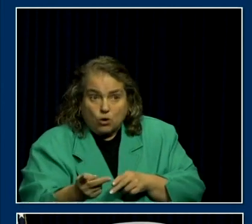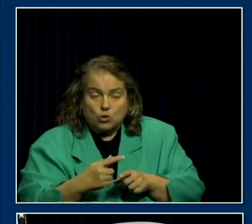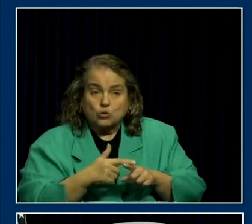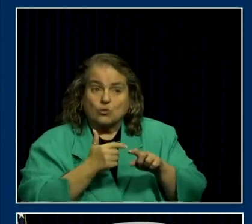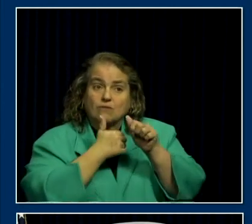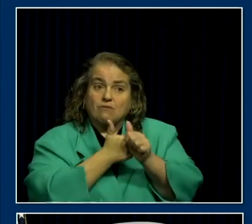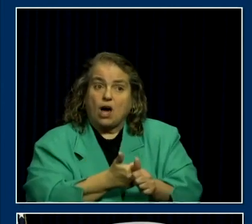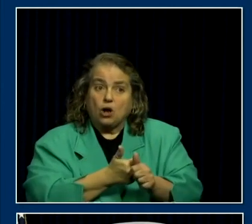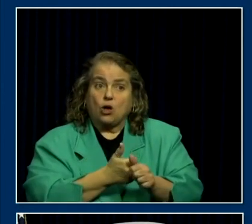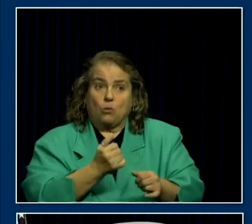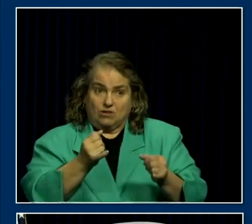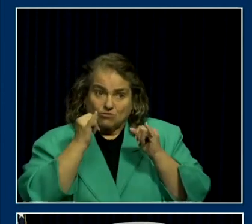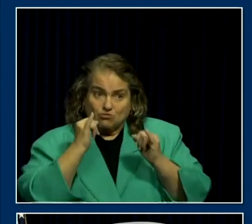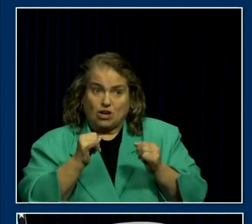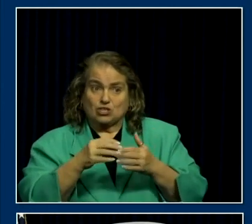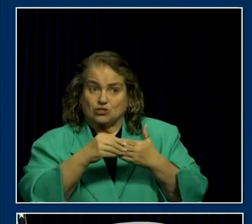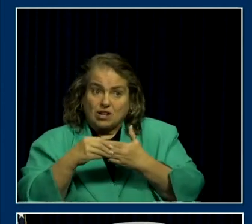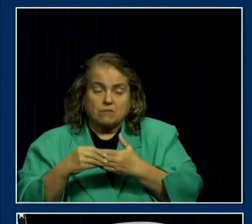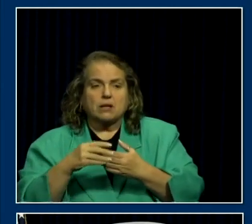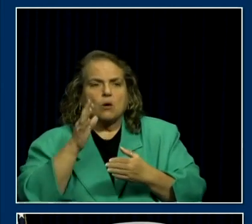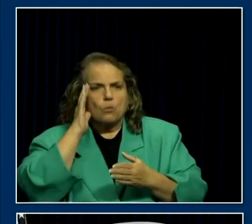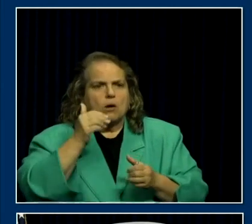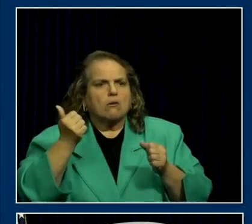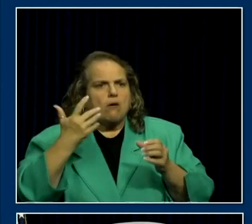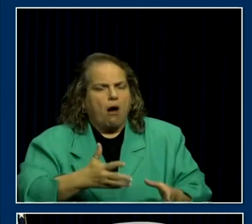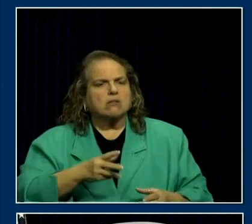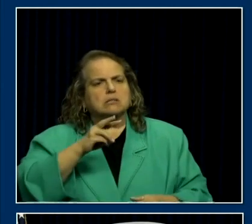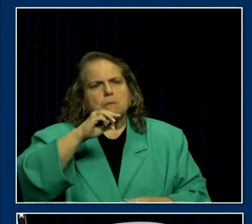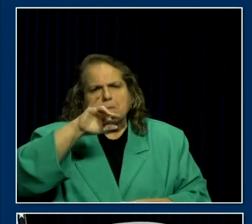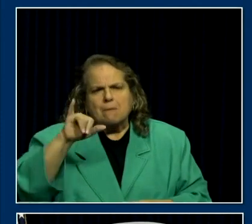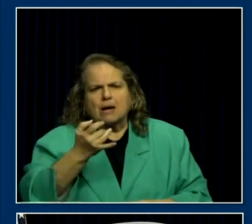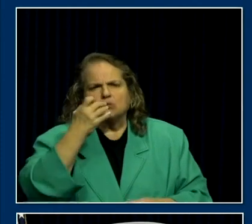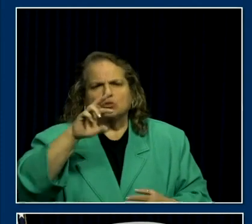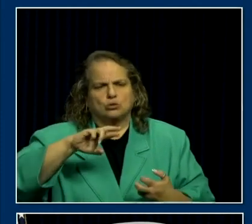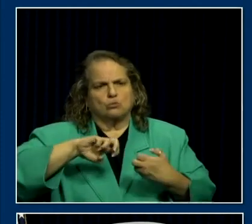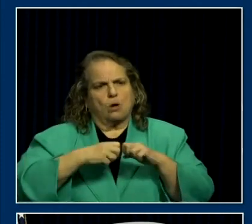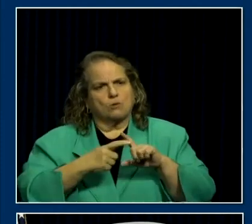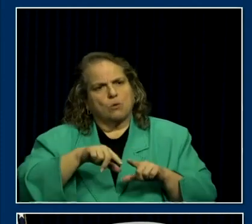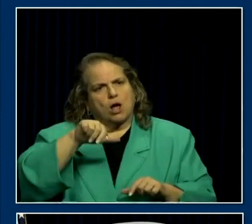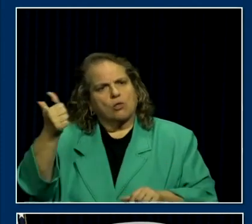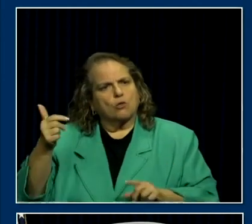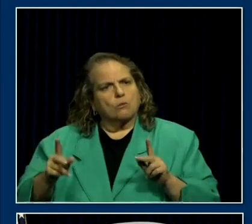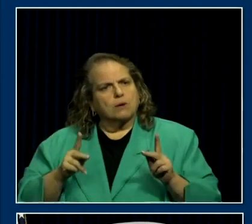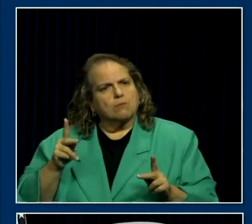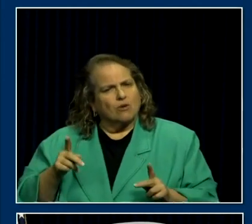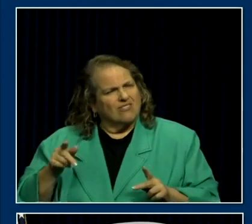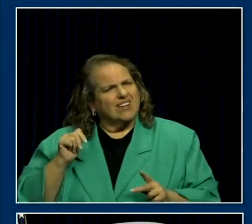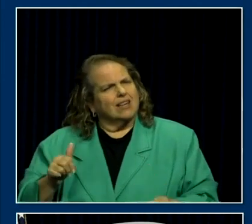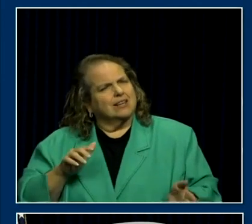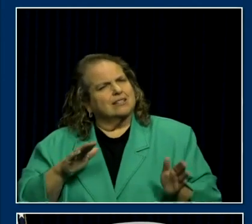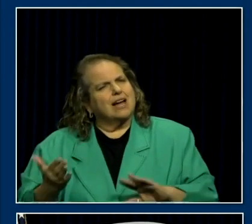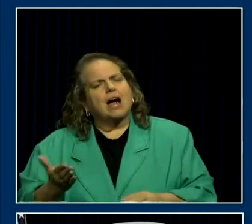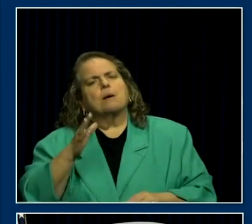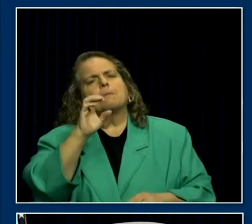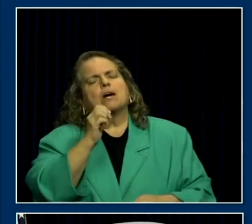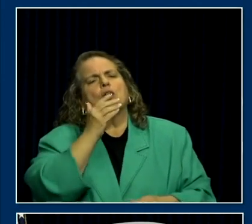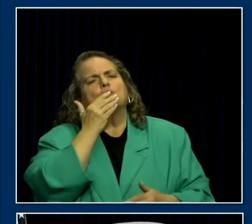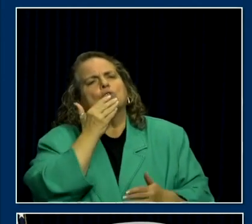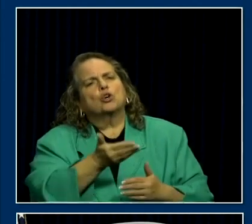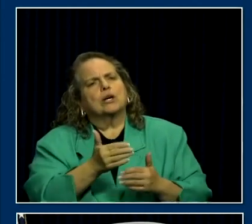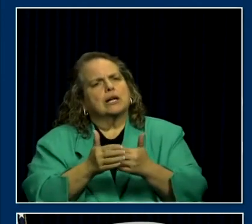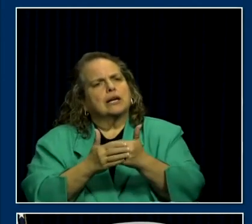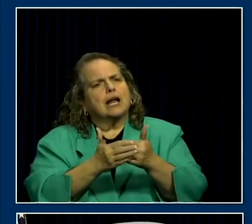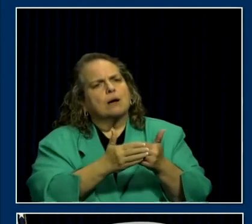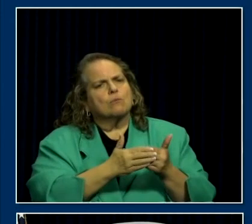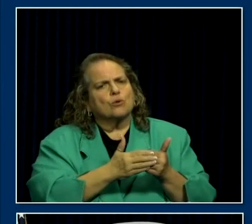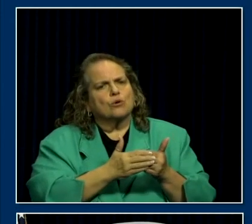cause major consequences to other people. So all we have to do is be a good neighbor. And that's harder depending